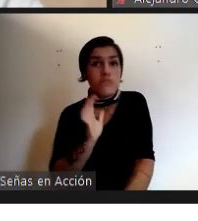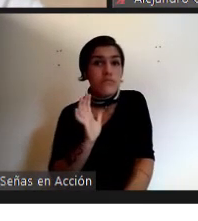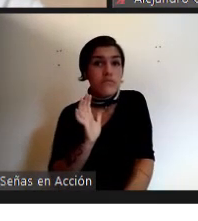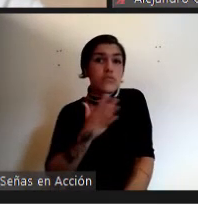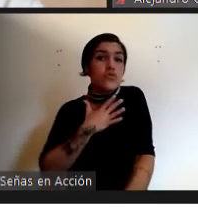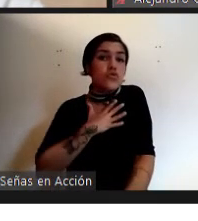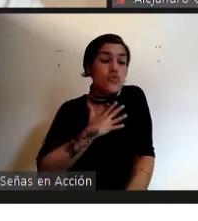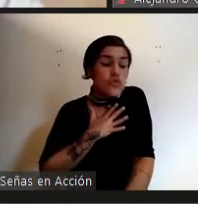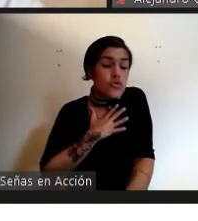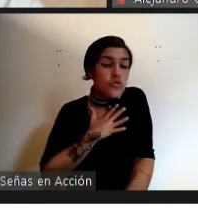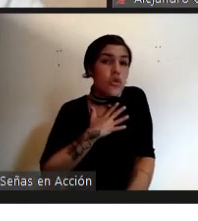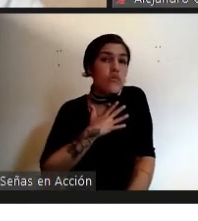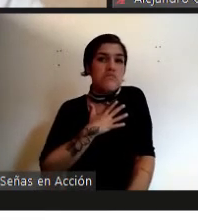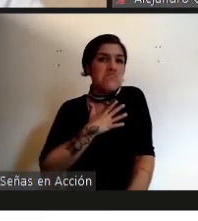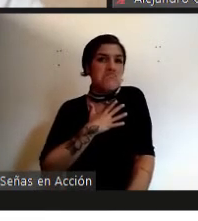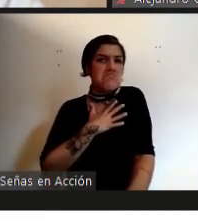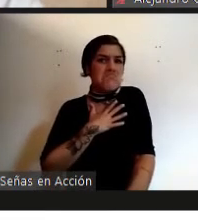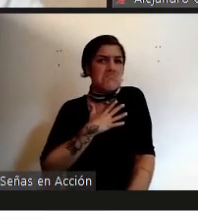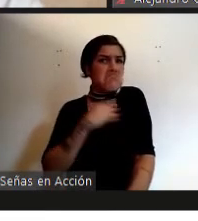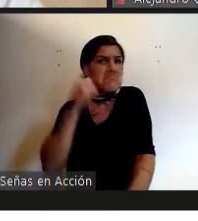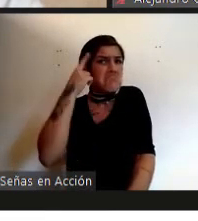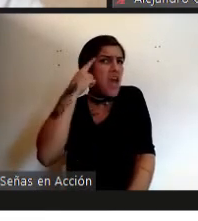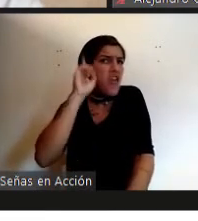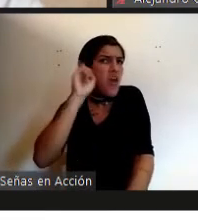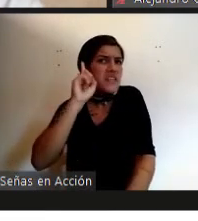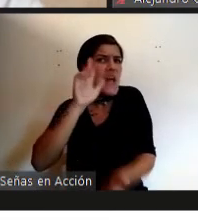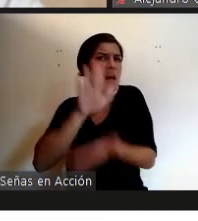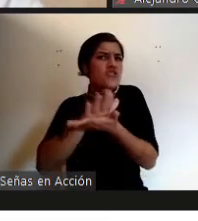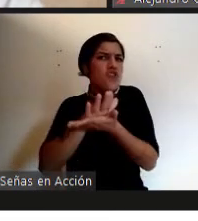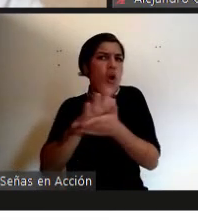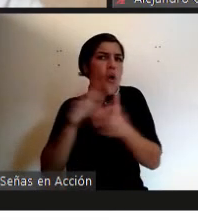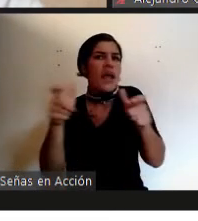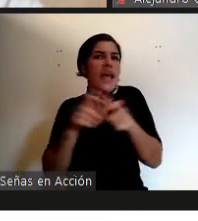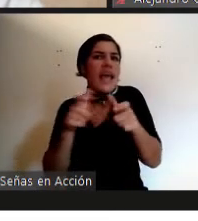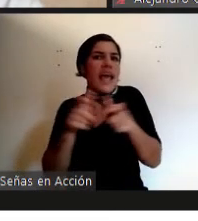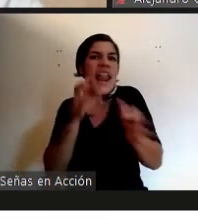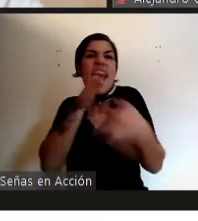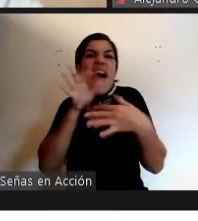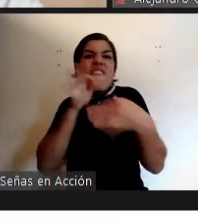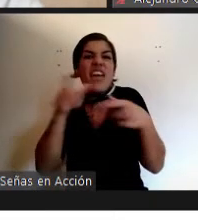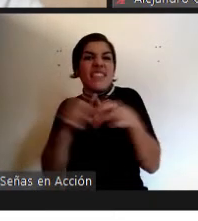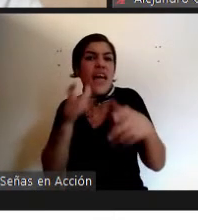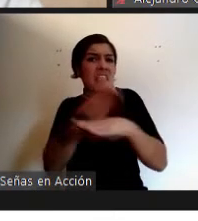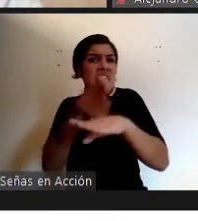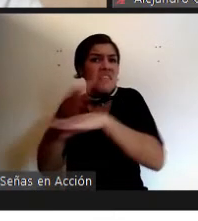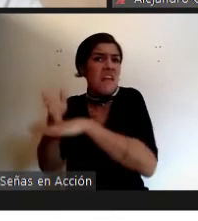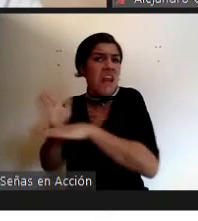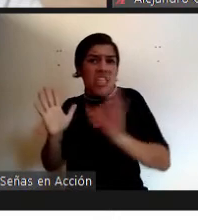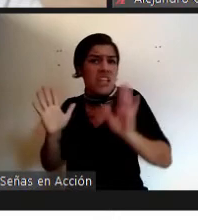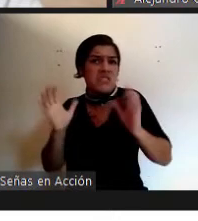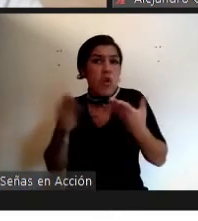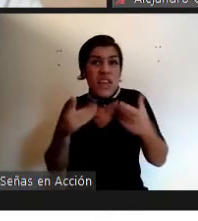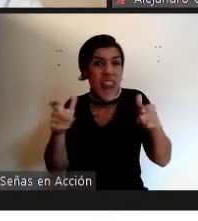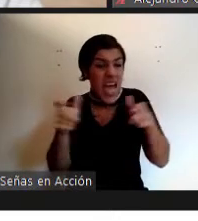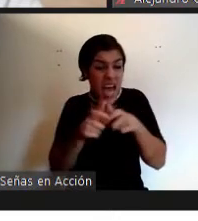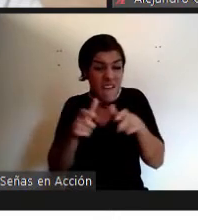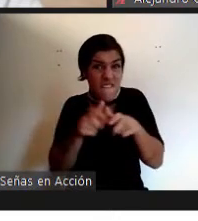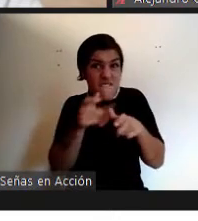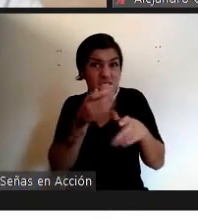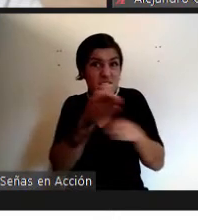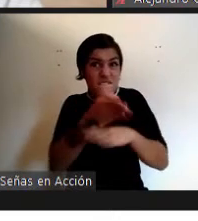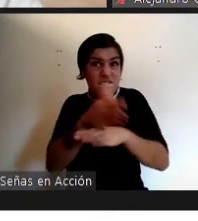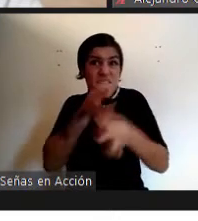feel that I never thought that the box office issue had to do with democratization. I did have a